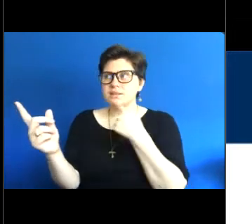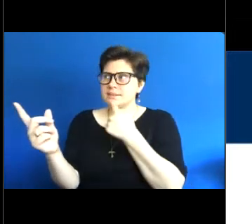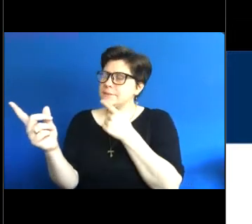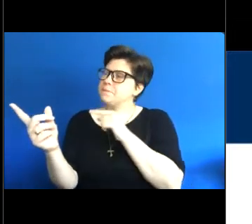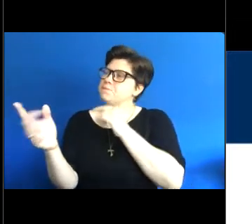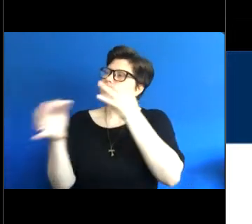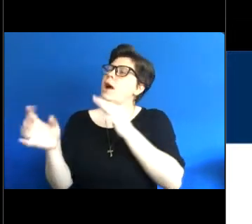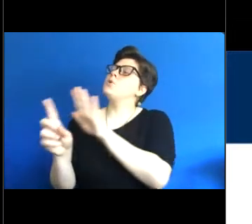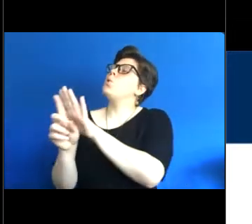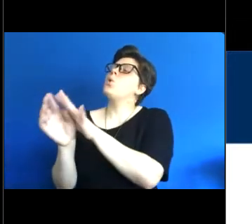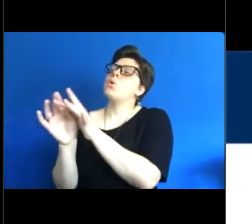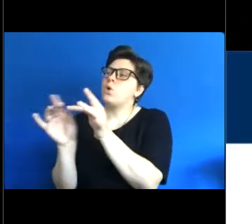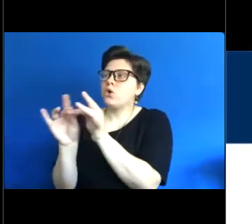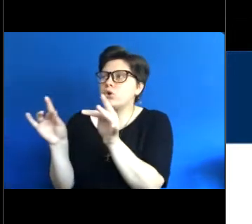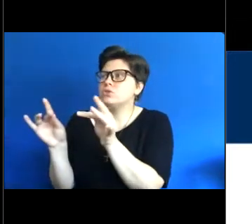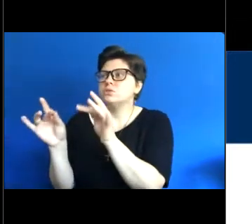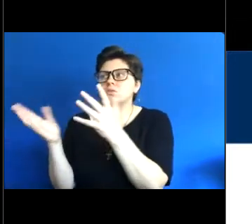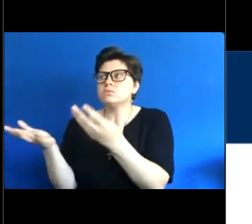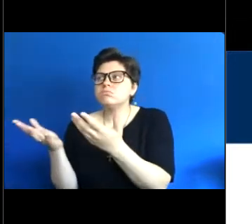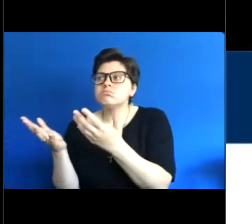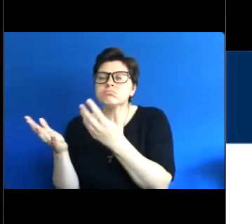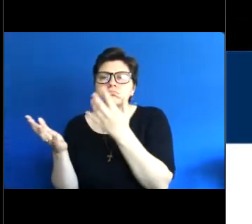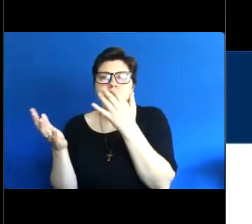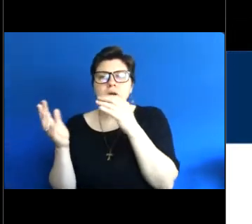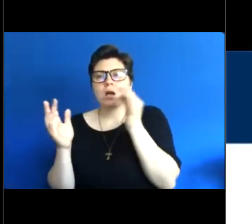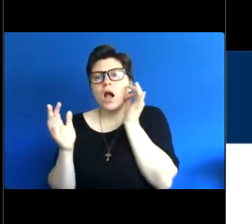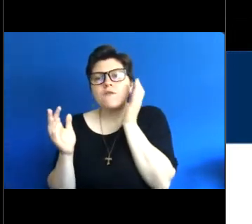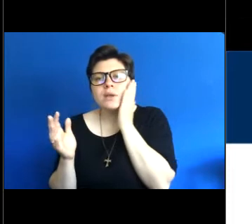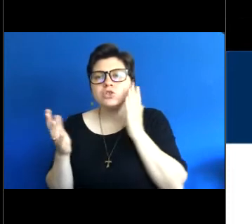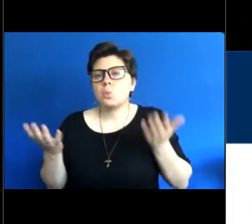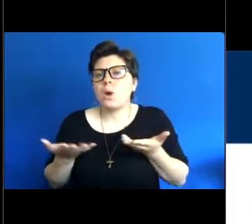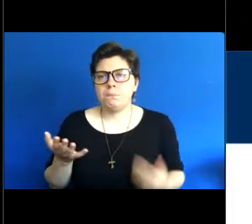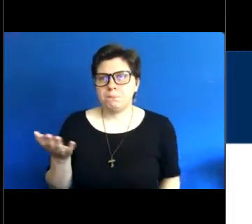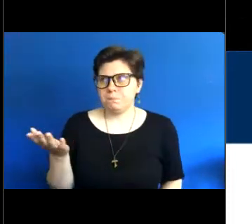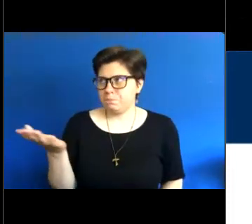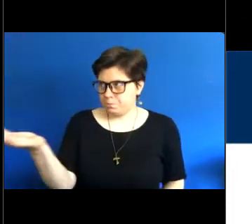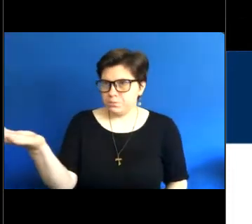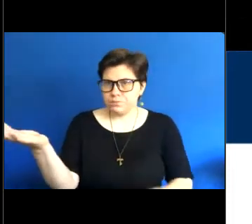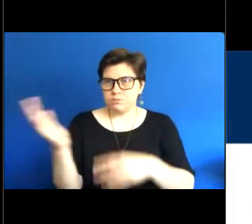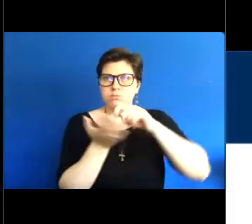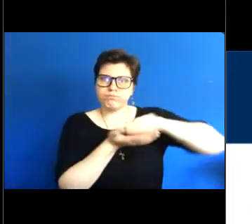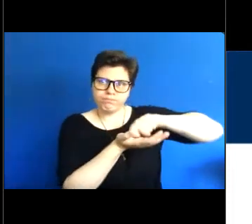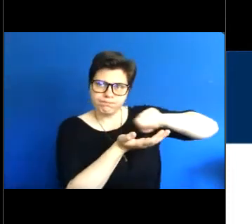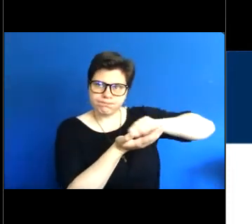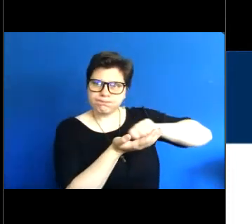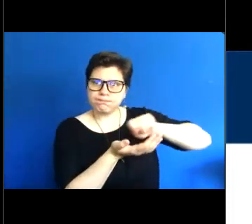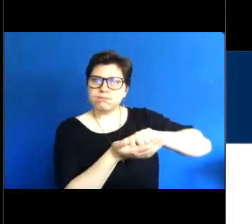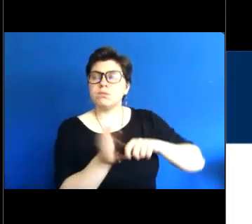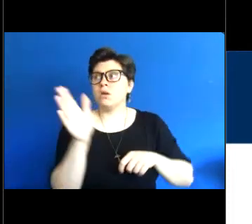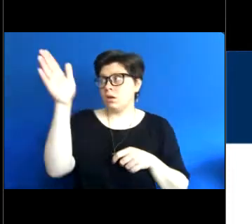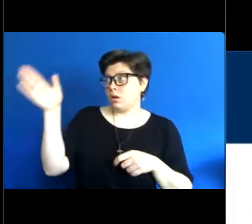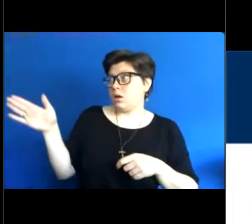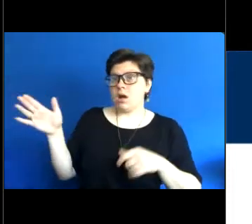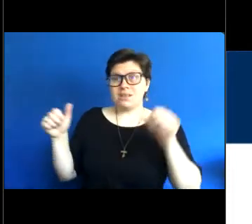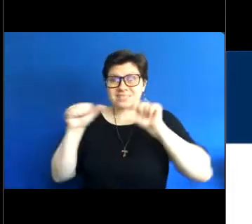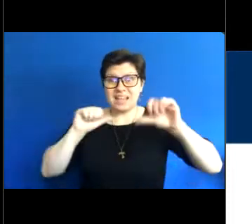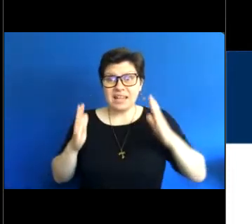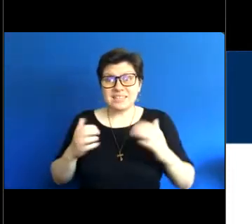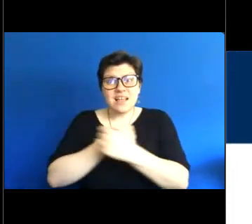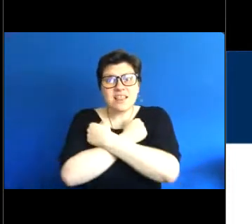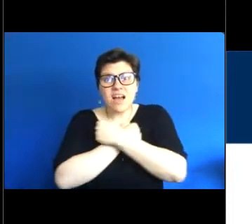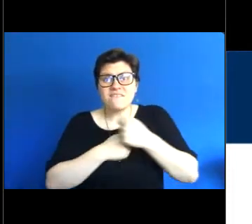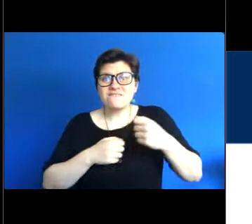own words, what is the sacrament of confirmation? If we have somebody who loves nature, who's more of a scientist, who loves to